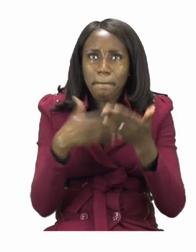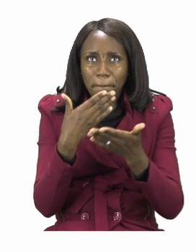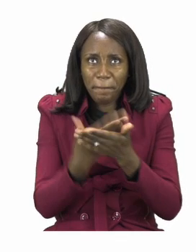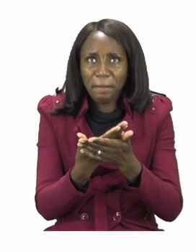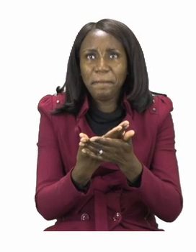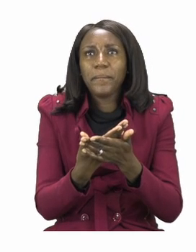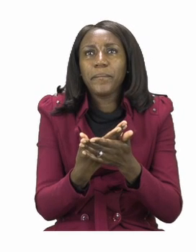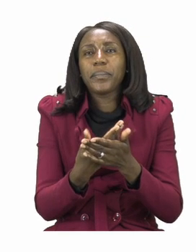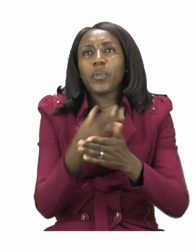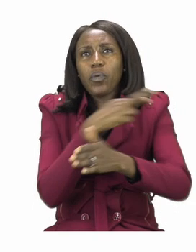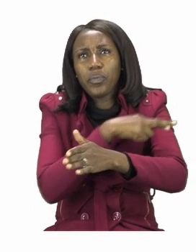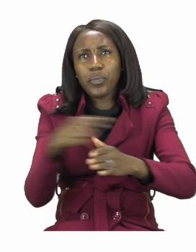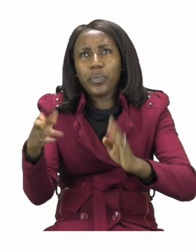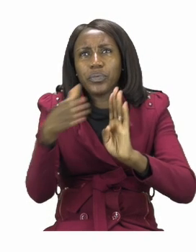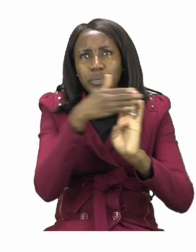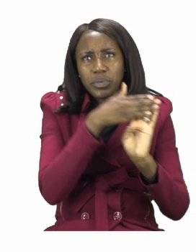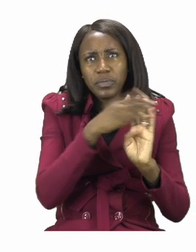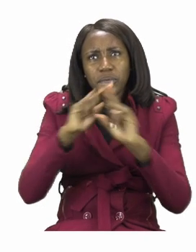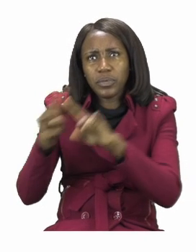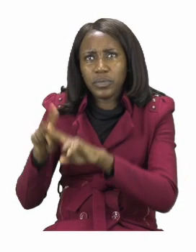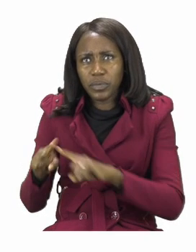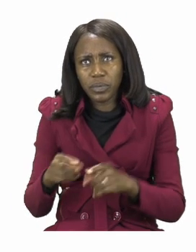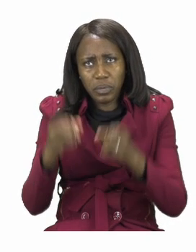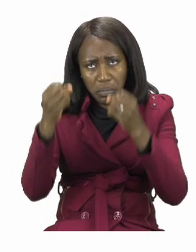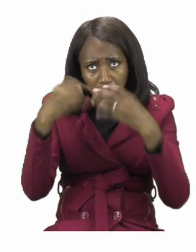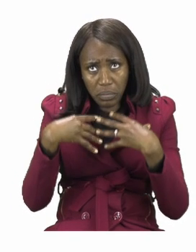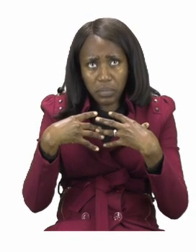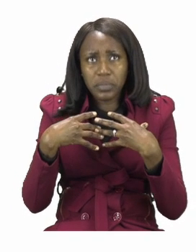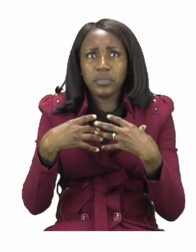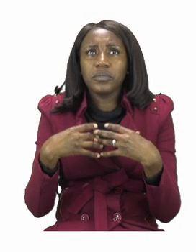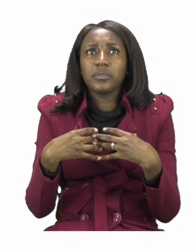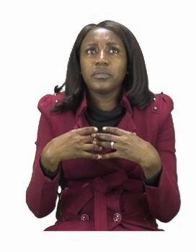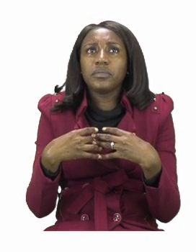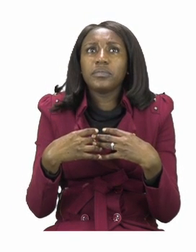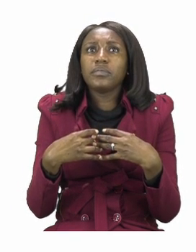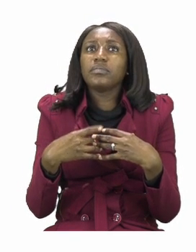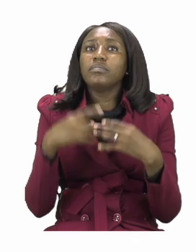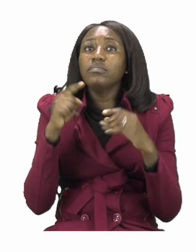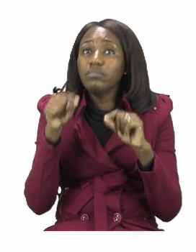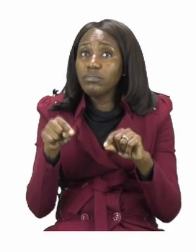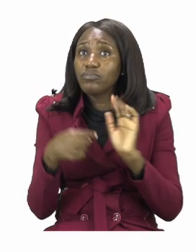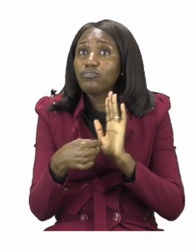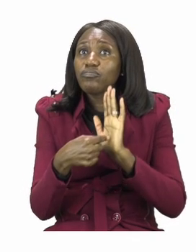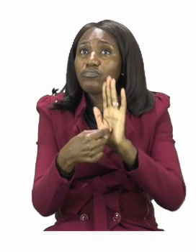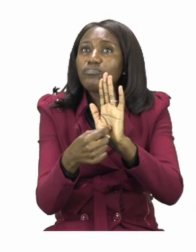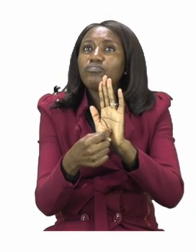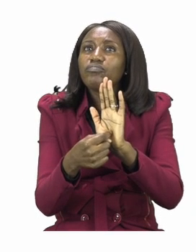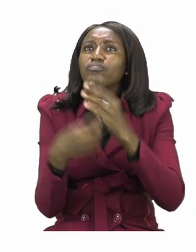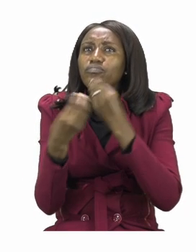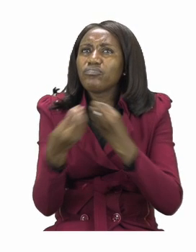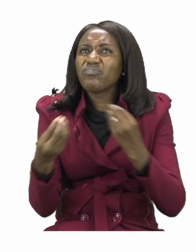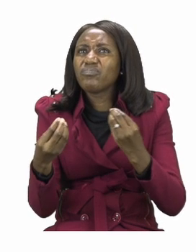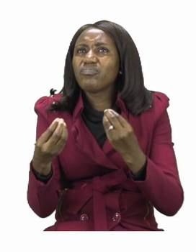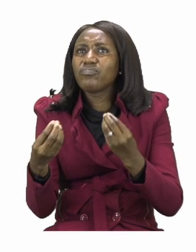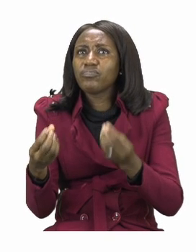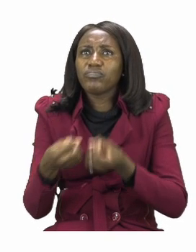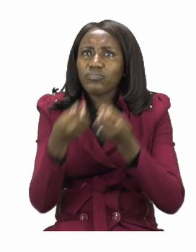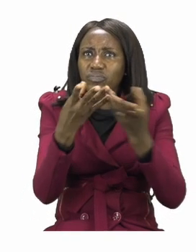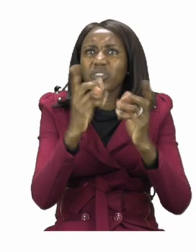signs to class. This graph shows the road signs the children